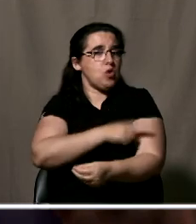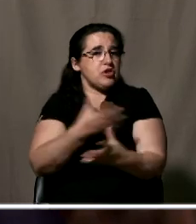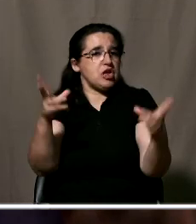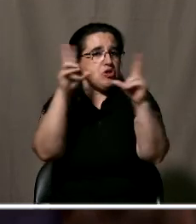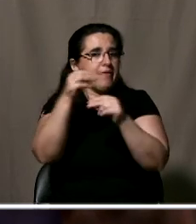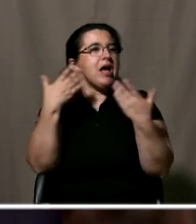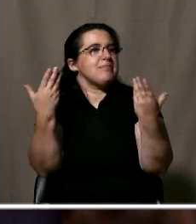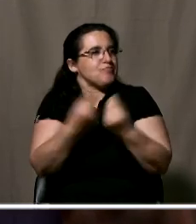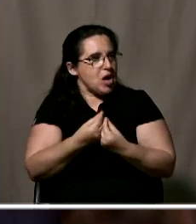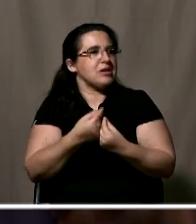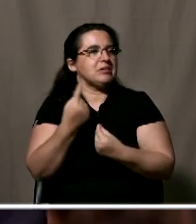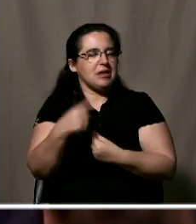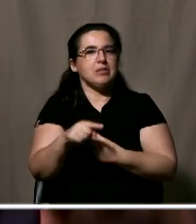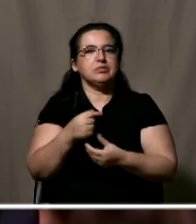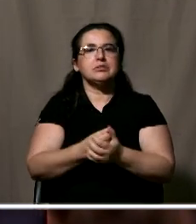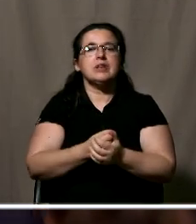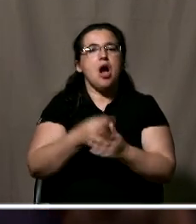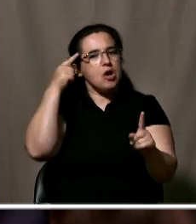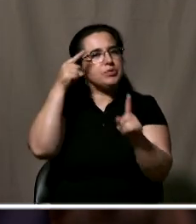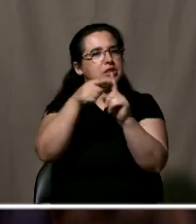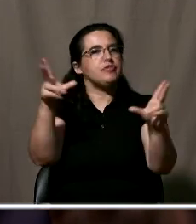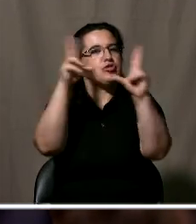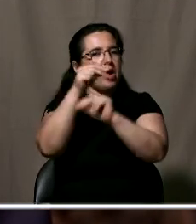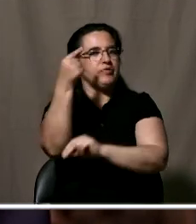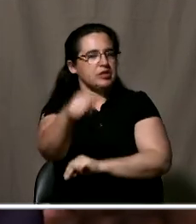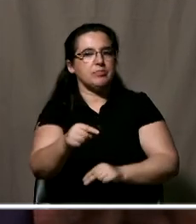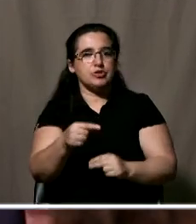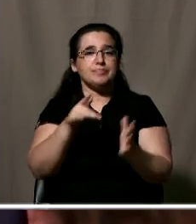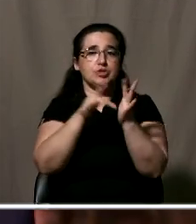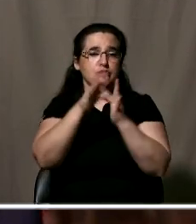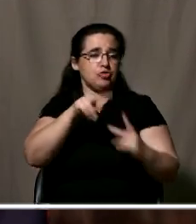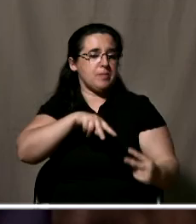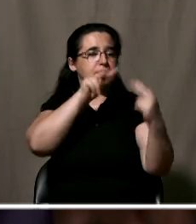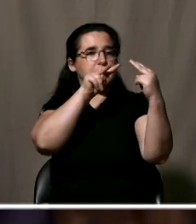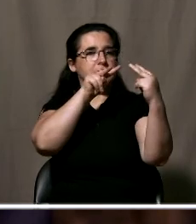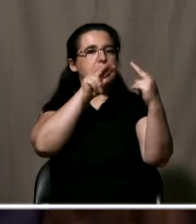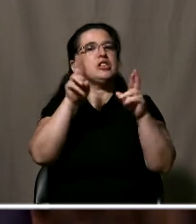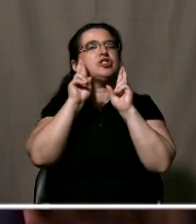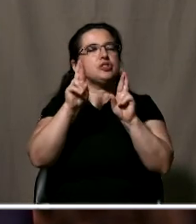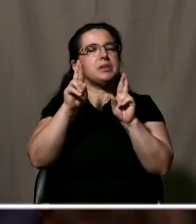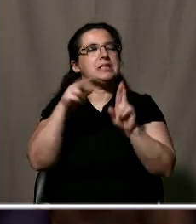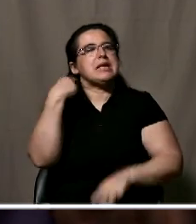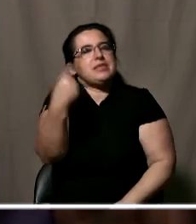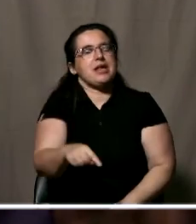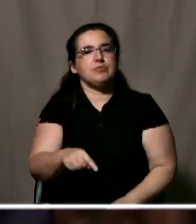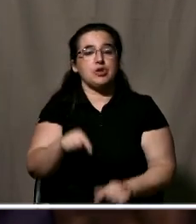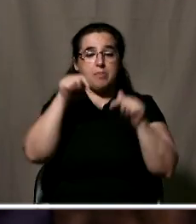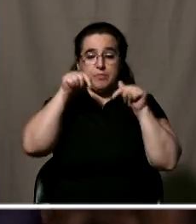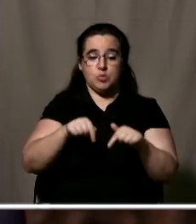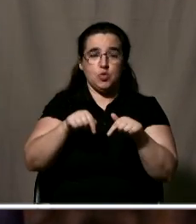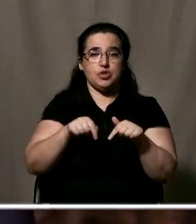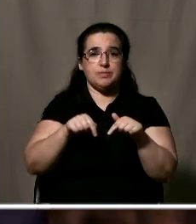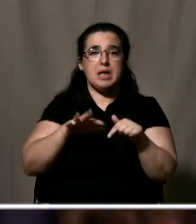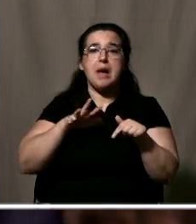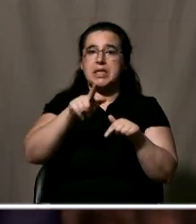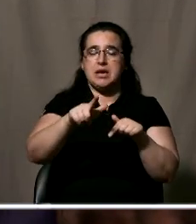purpose is ours. Podemos ter novos objetivos. Looking to Jesus, olhando para Jesus, we have hope. Nós temos esperança. For today, para hoje.